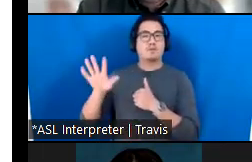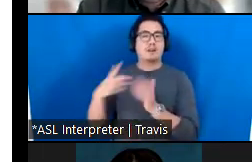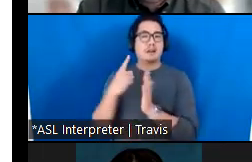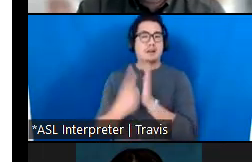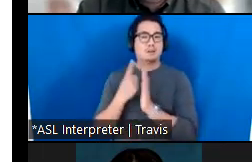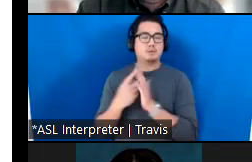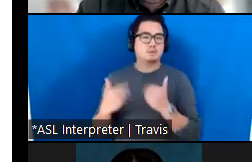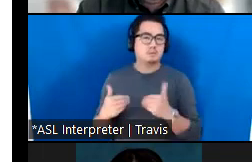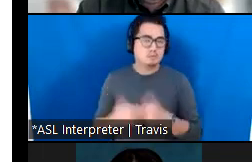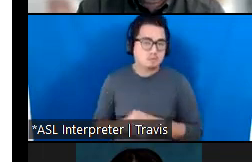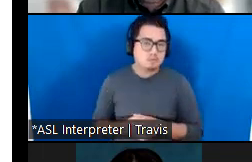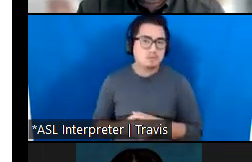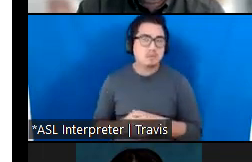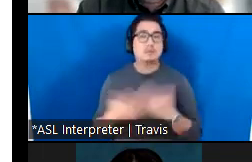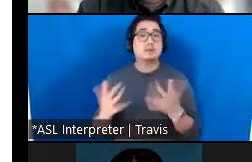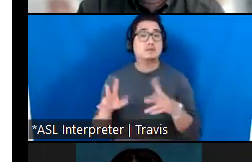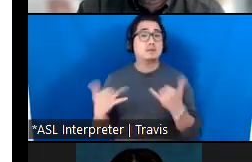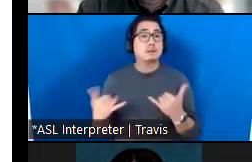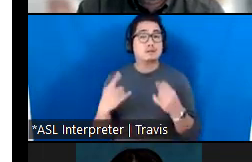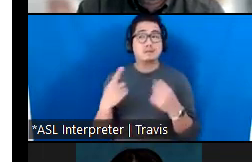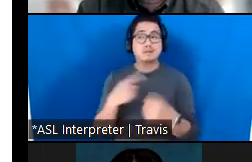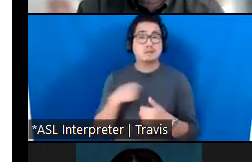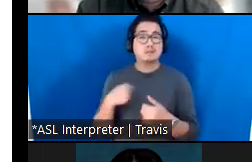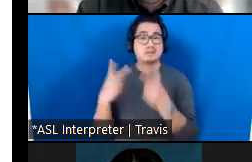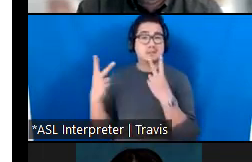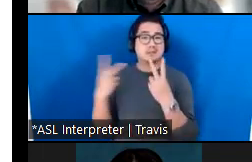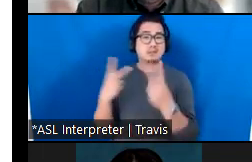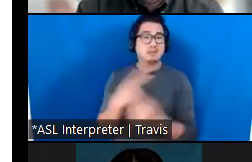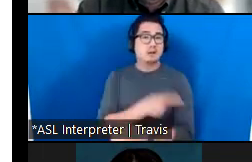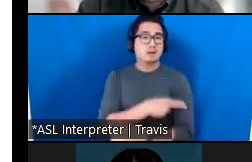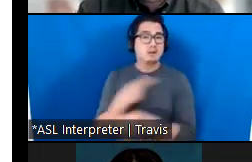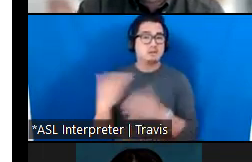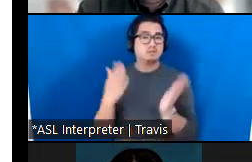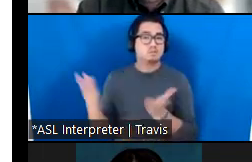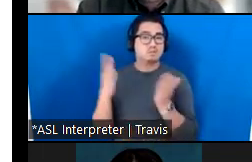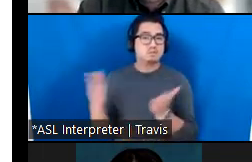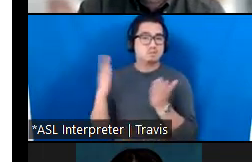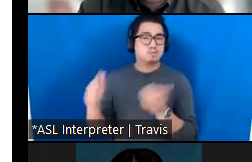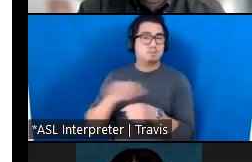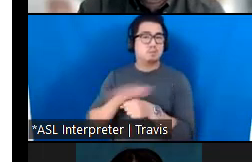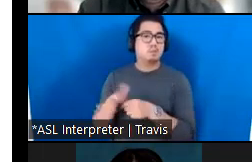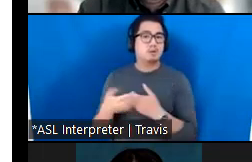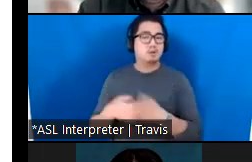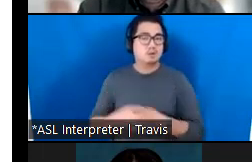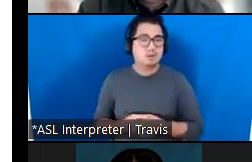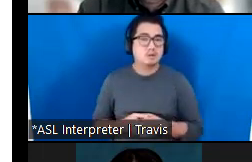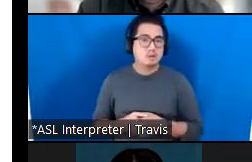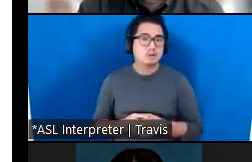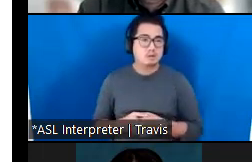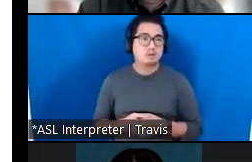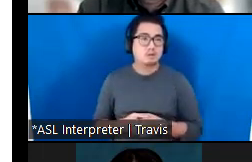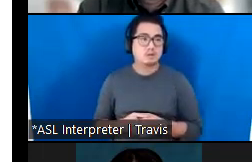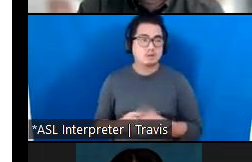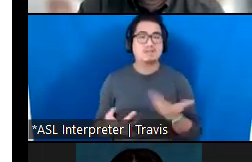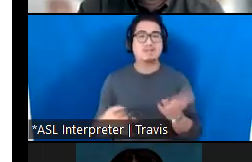what we are seeing now around COVID hospitalizations. It's similar to what we would see during the peak period of a moderate